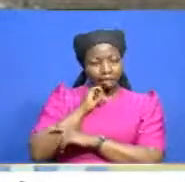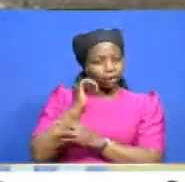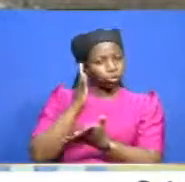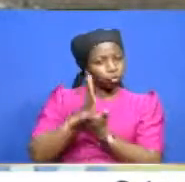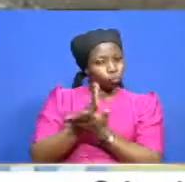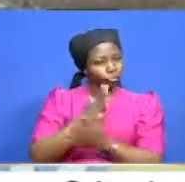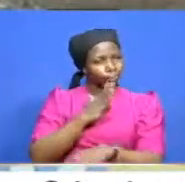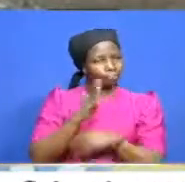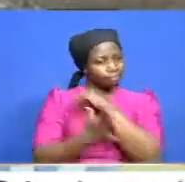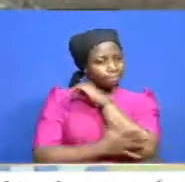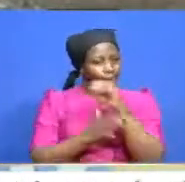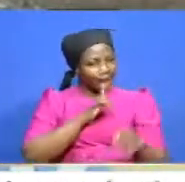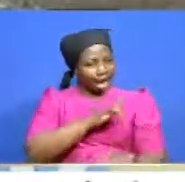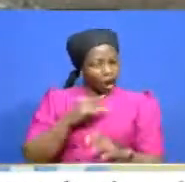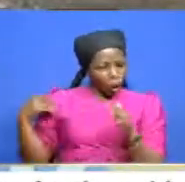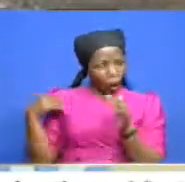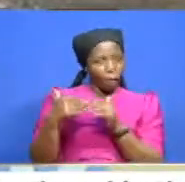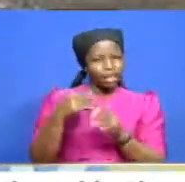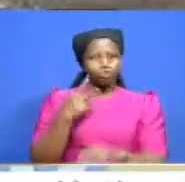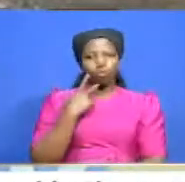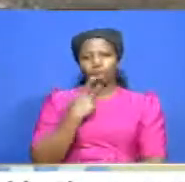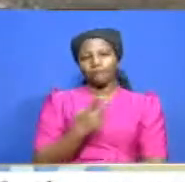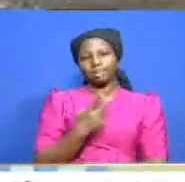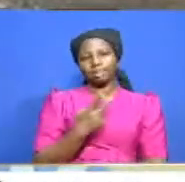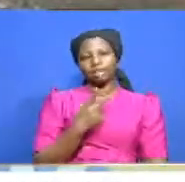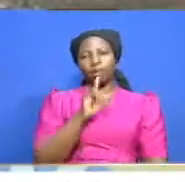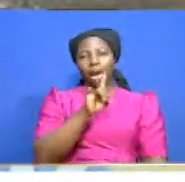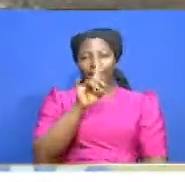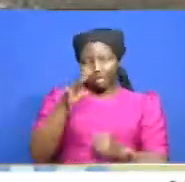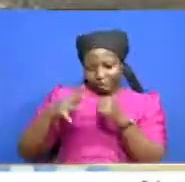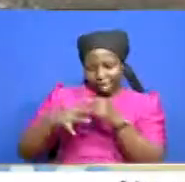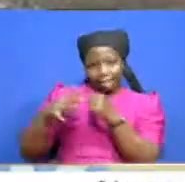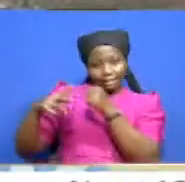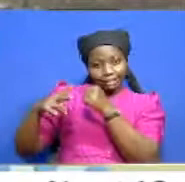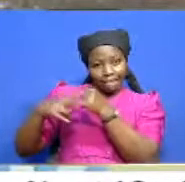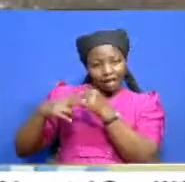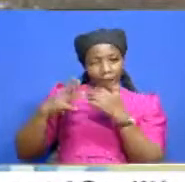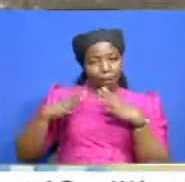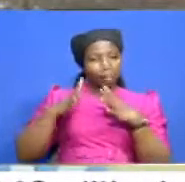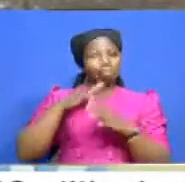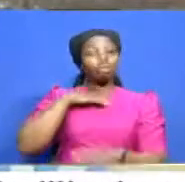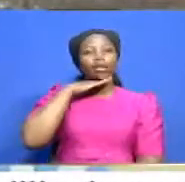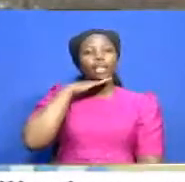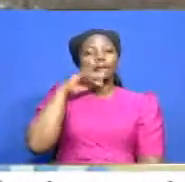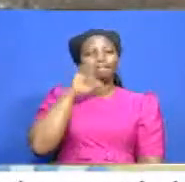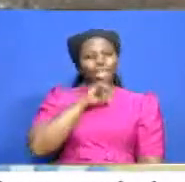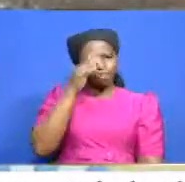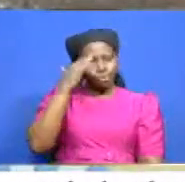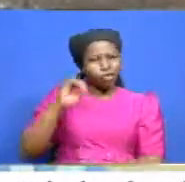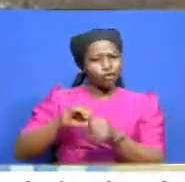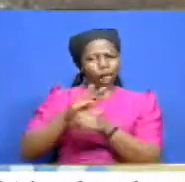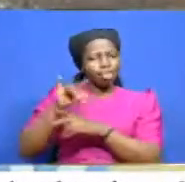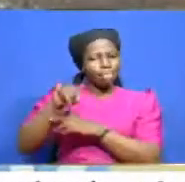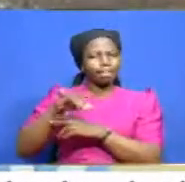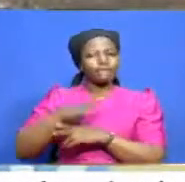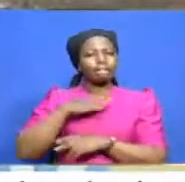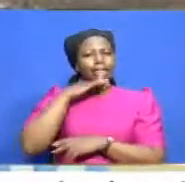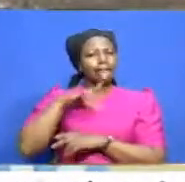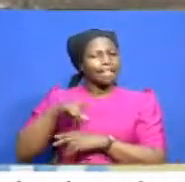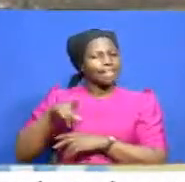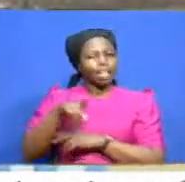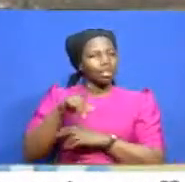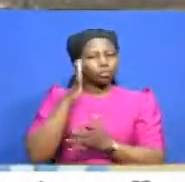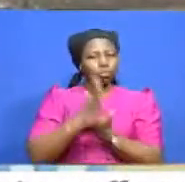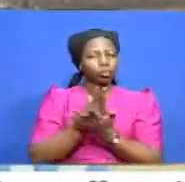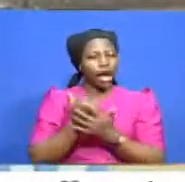just close to 200, the number stands at 197 people, have succumbed to COVID-19. So this deadly virus has caused a